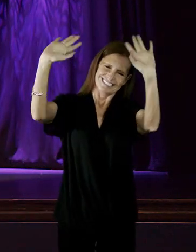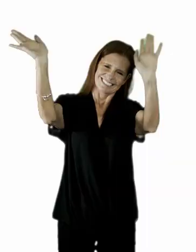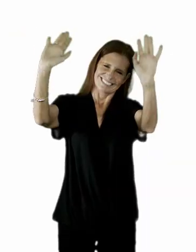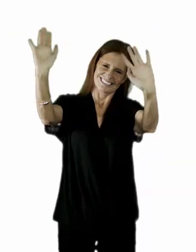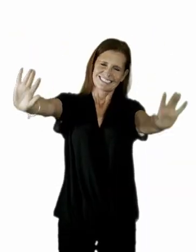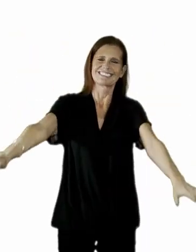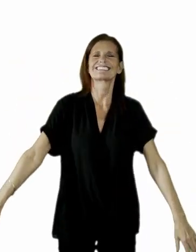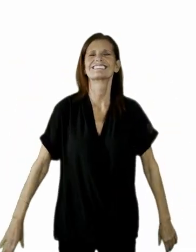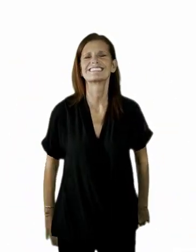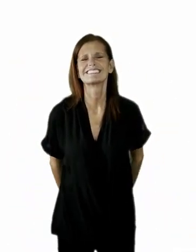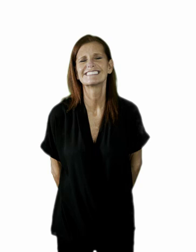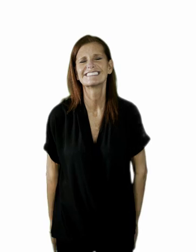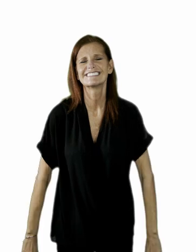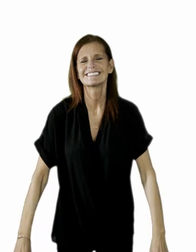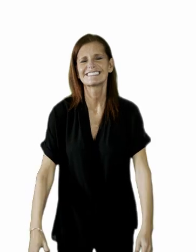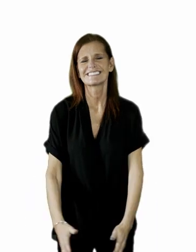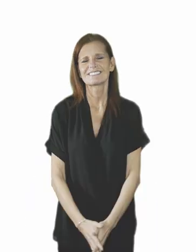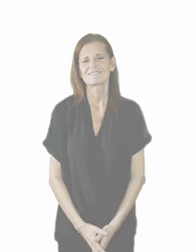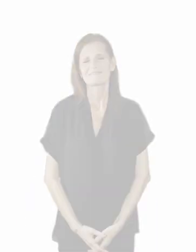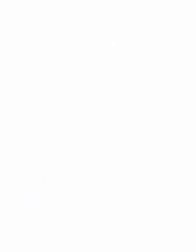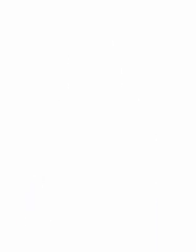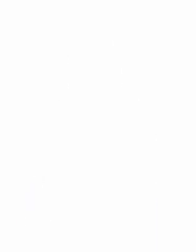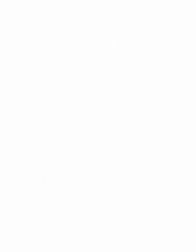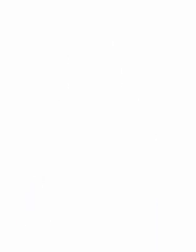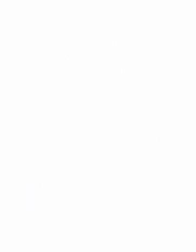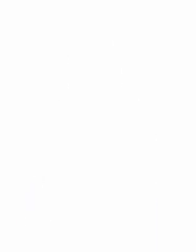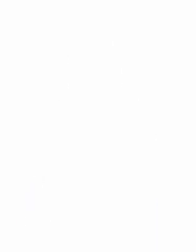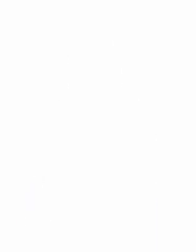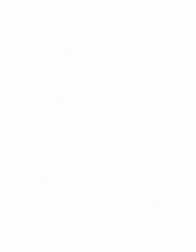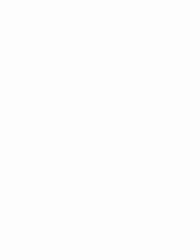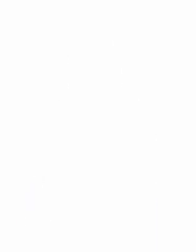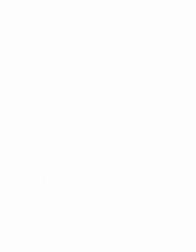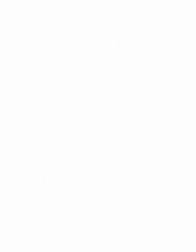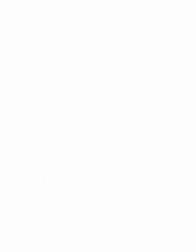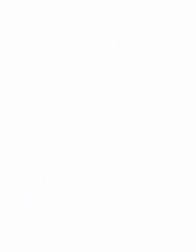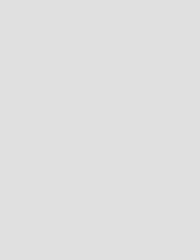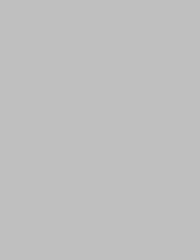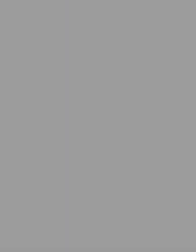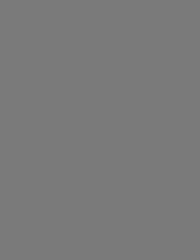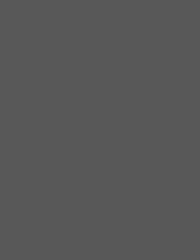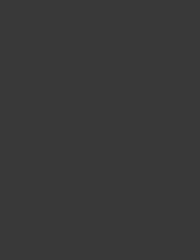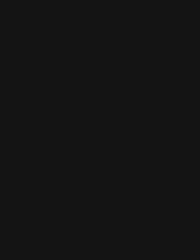Nailed it.